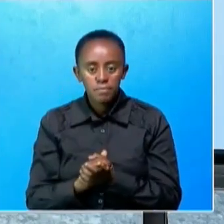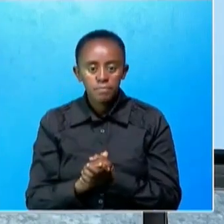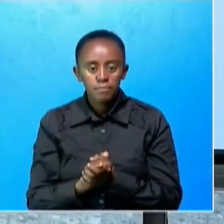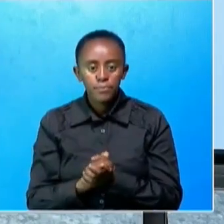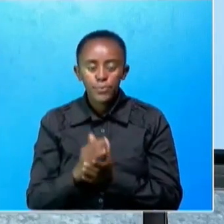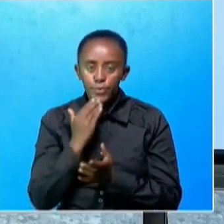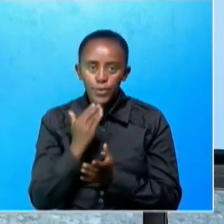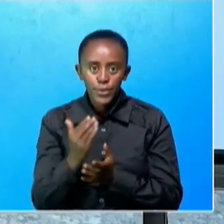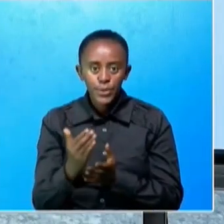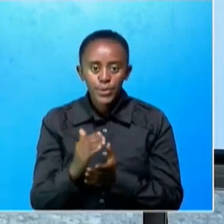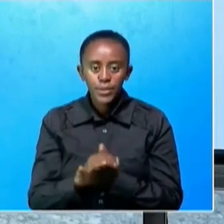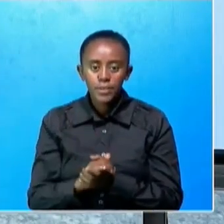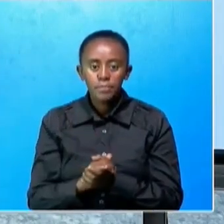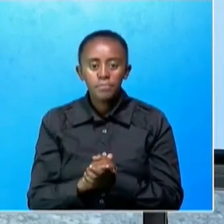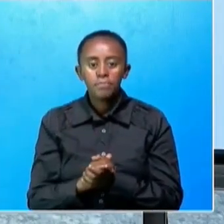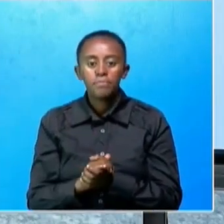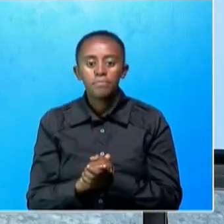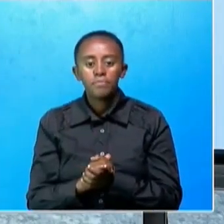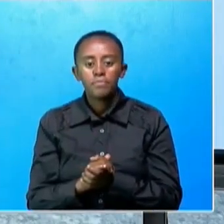Good.